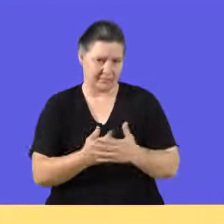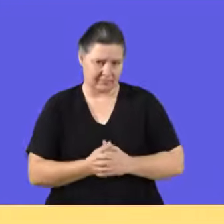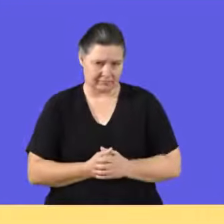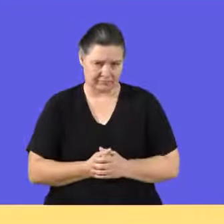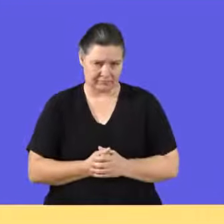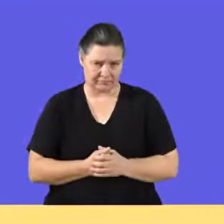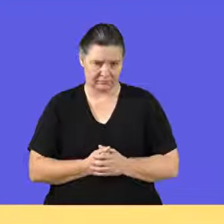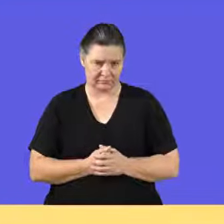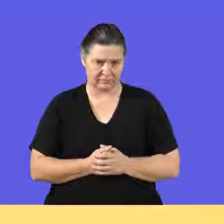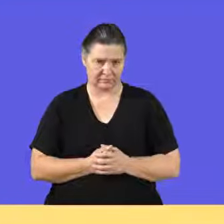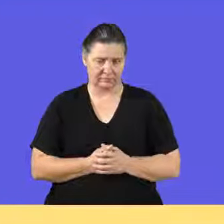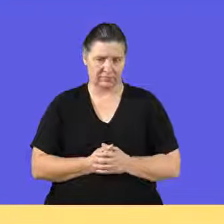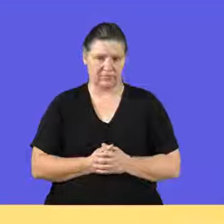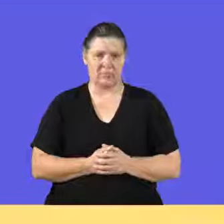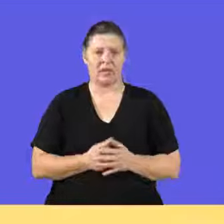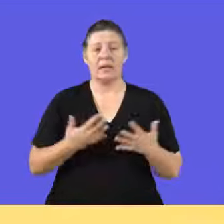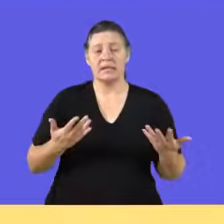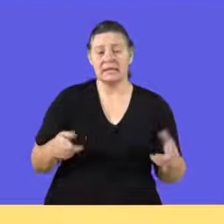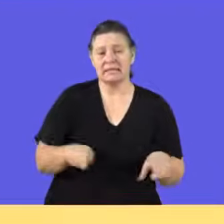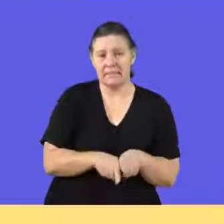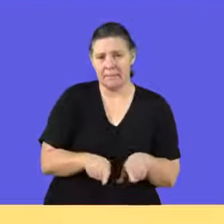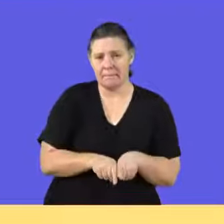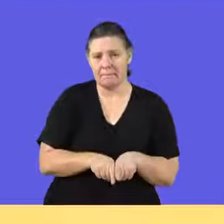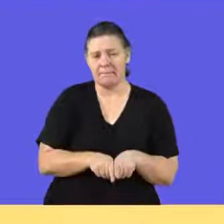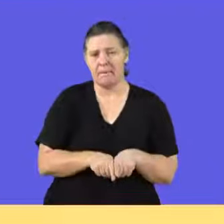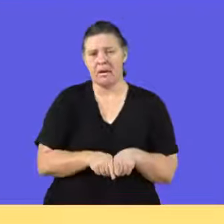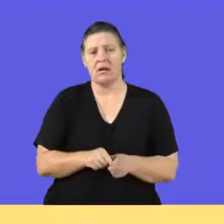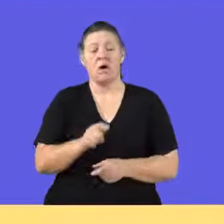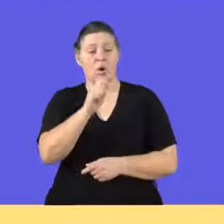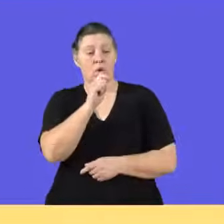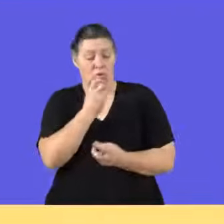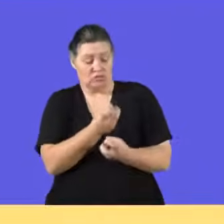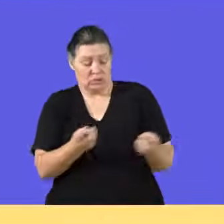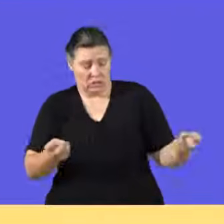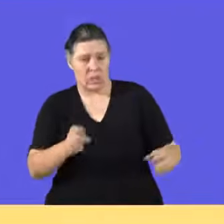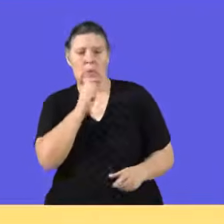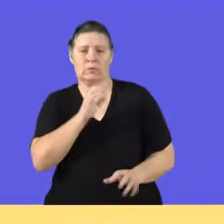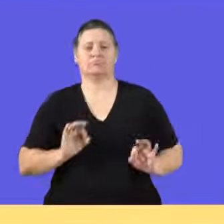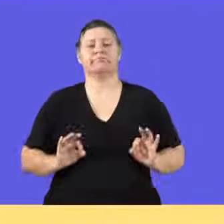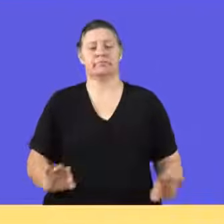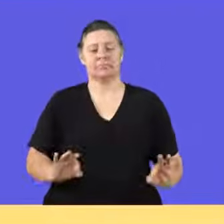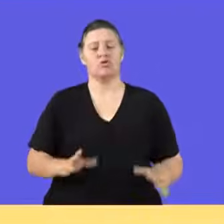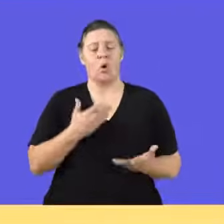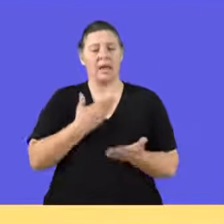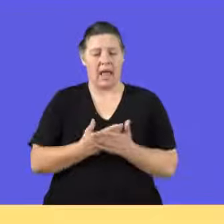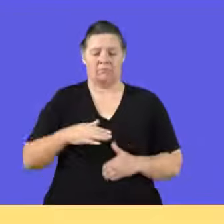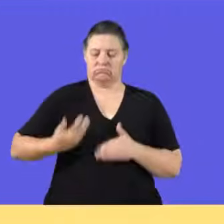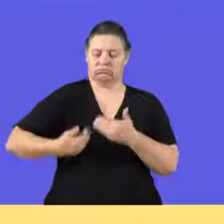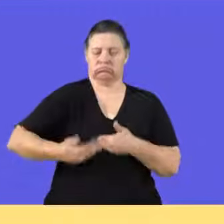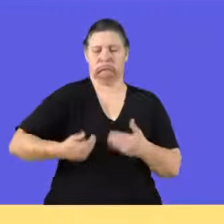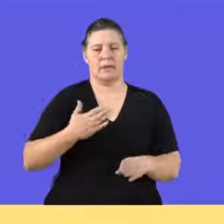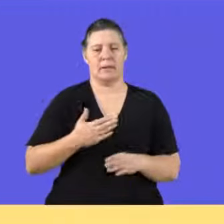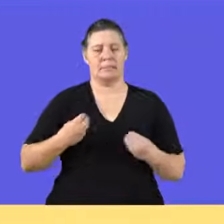they can be a better tomorrow, and that there has to be a good use of